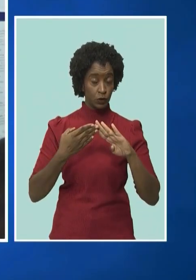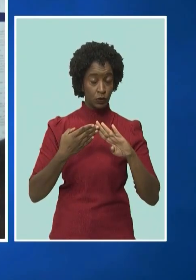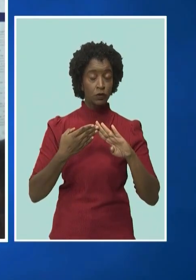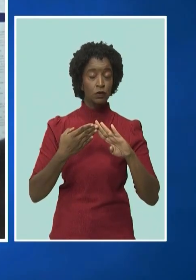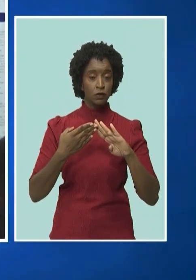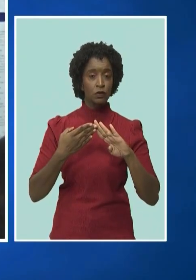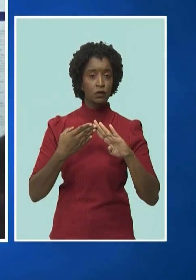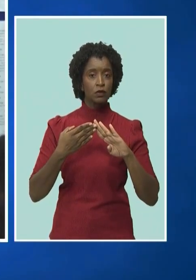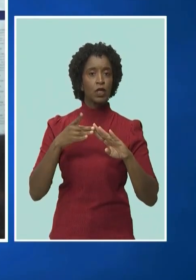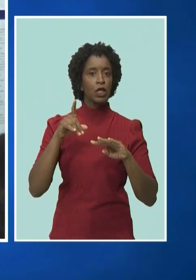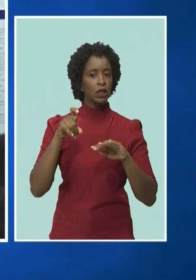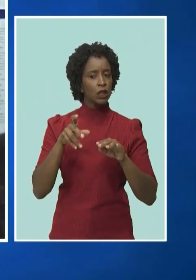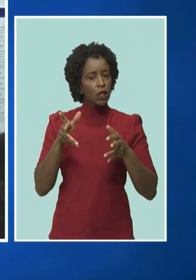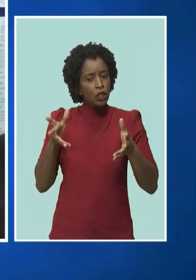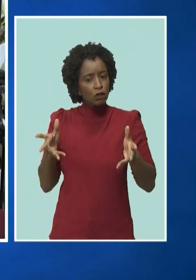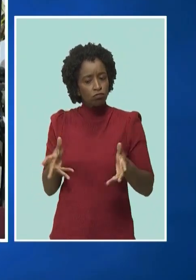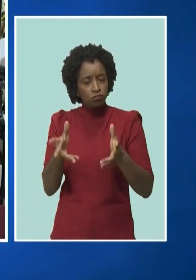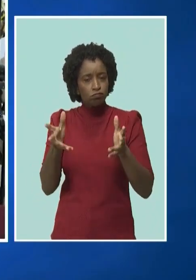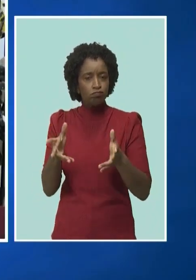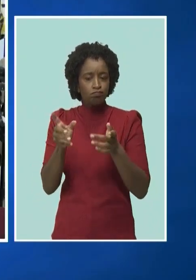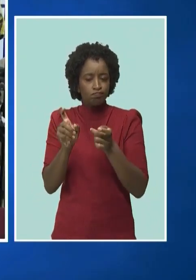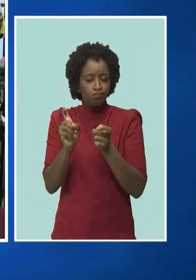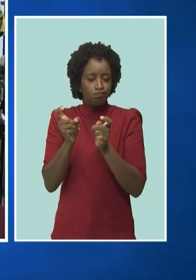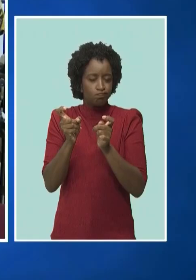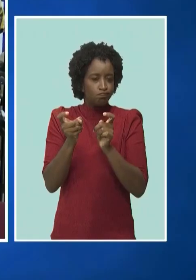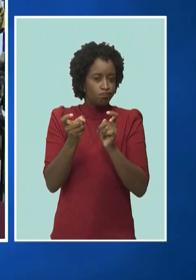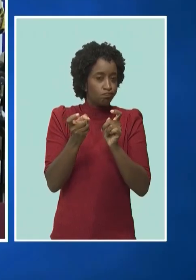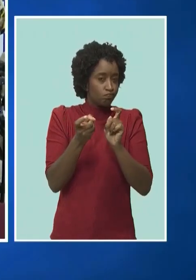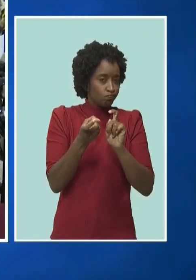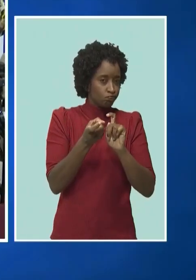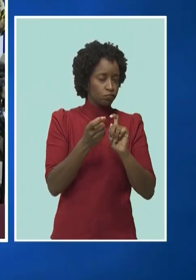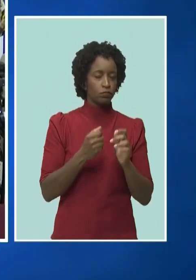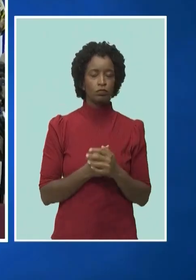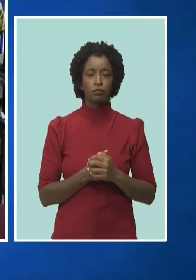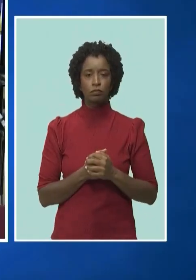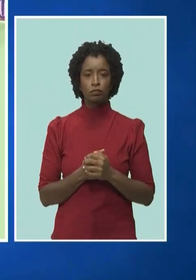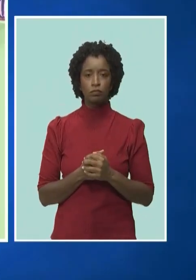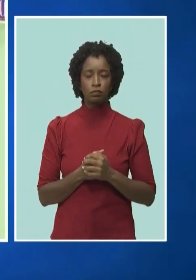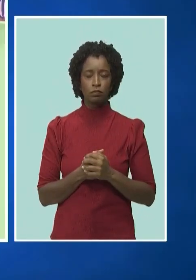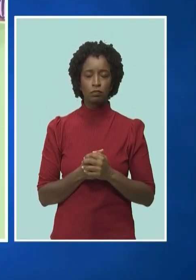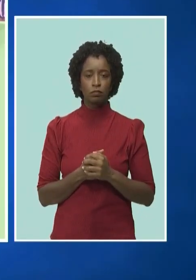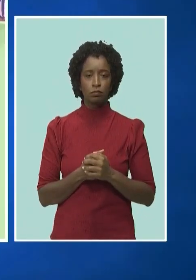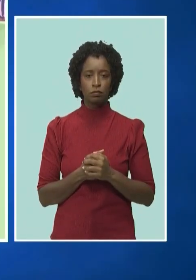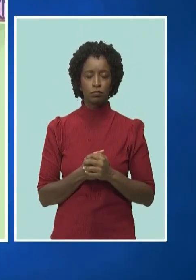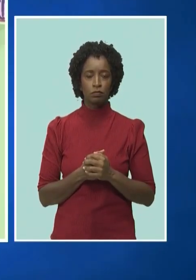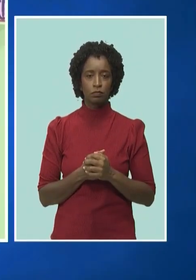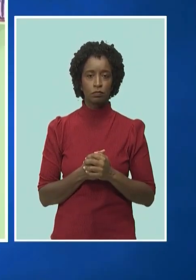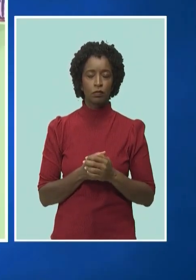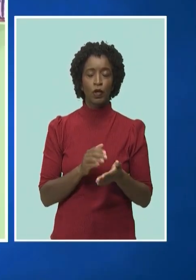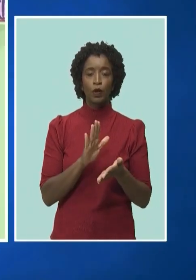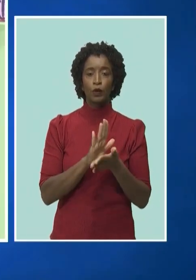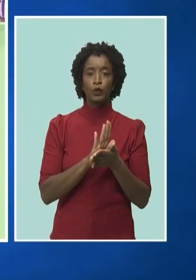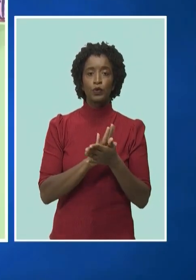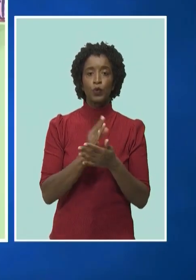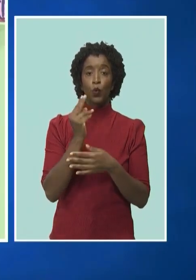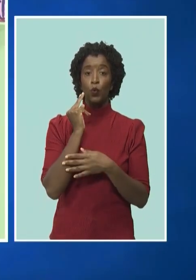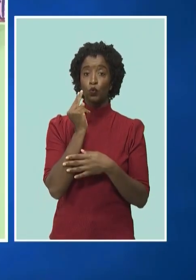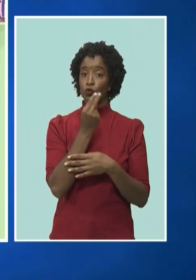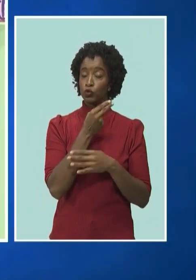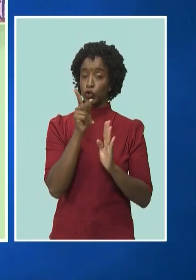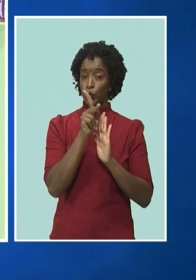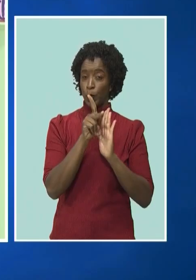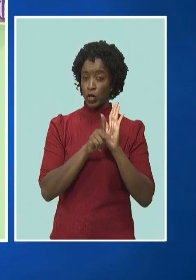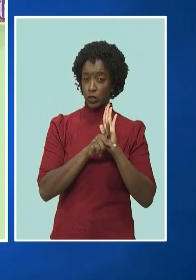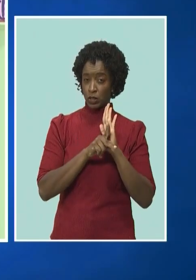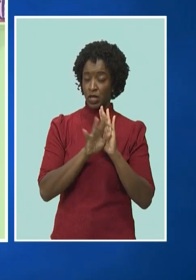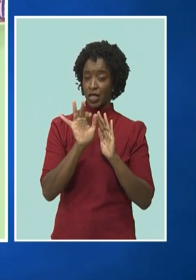and enforcing change, even if in steps and phases. The school nutrition policy is a document and